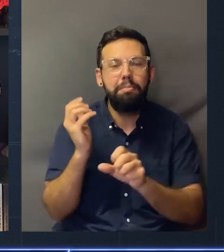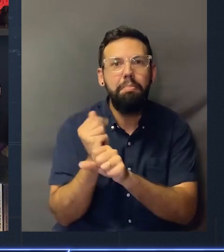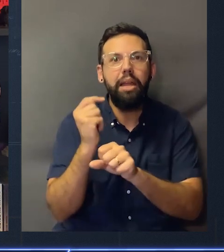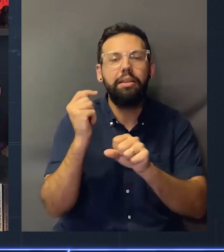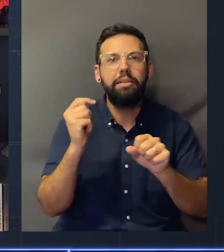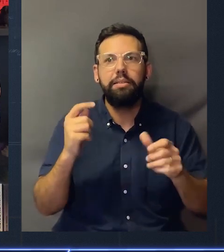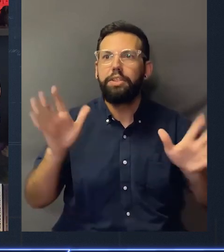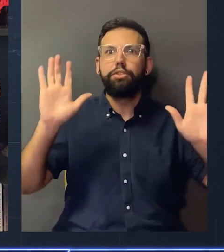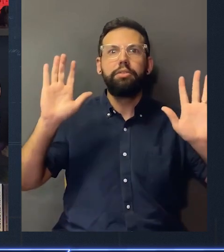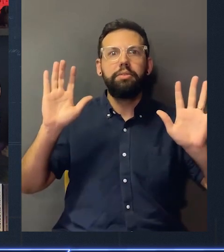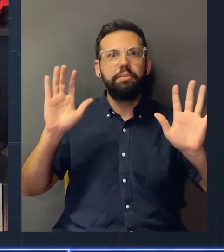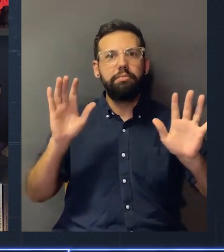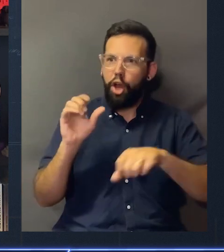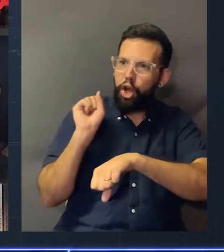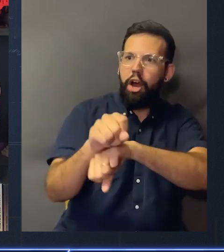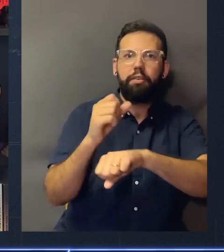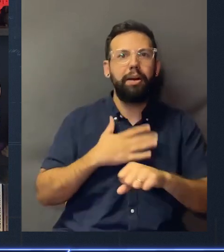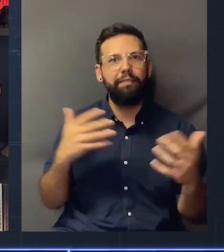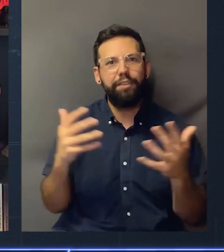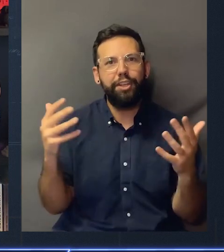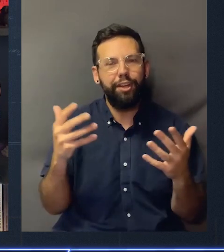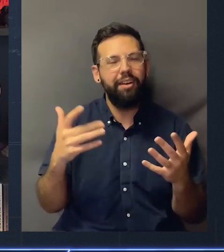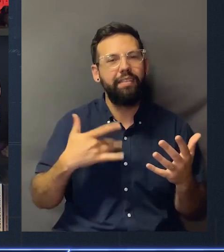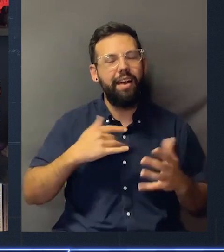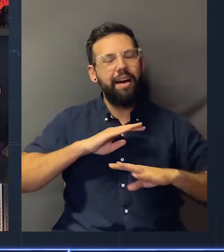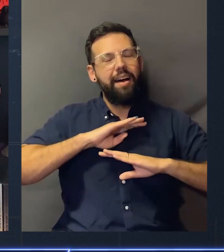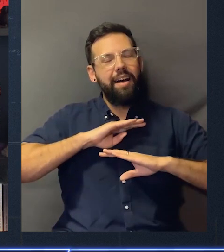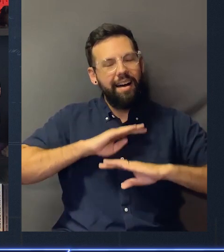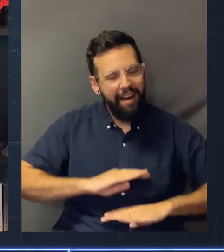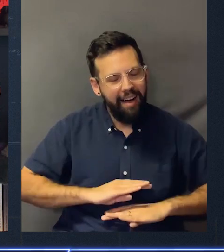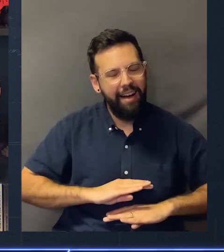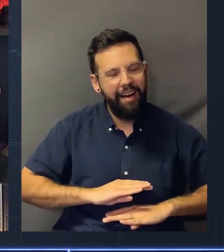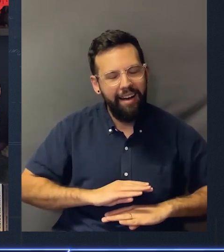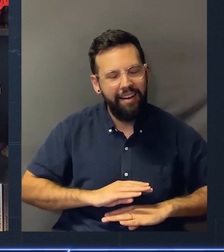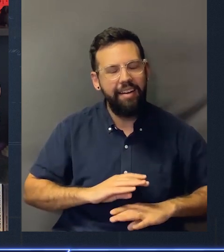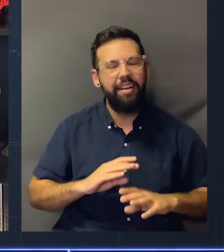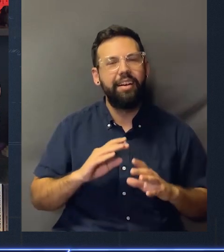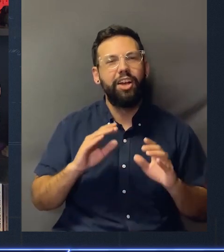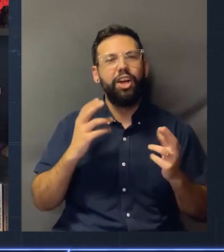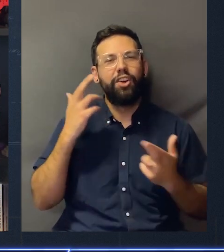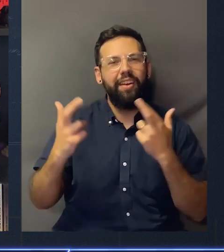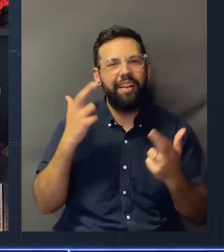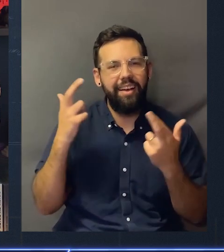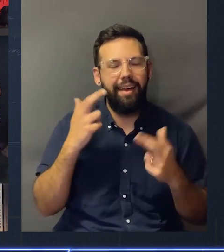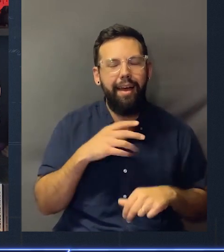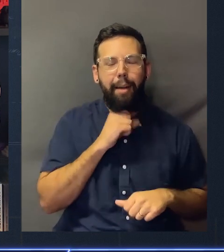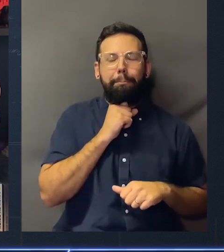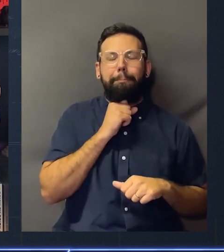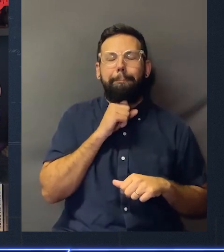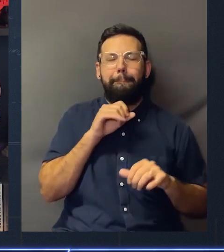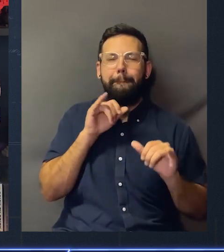I've climbed it. I've conquered my fear. Little bit of a sigh of relief. This all turns out to be a bit